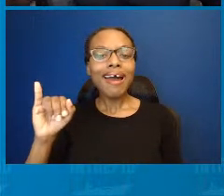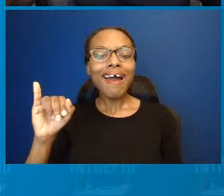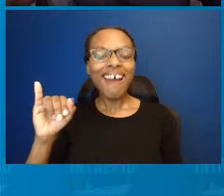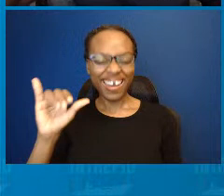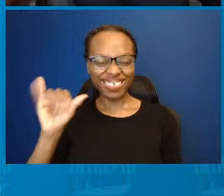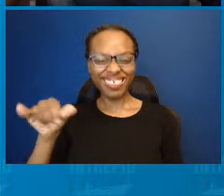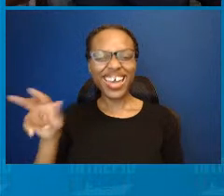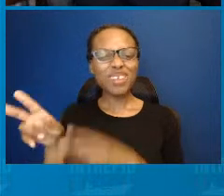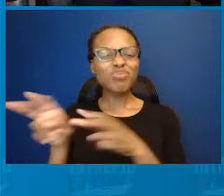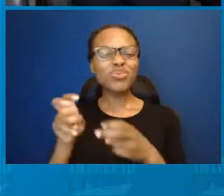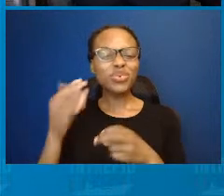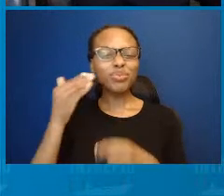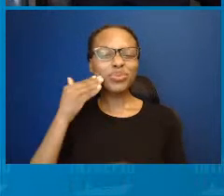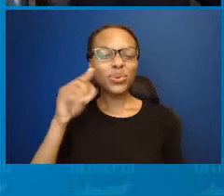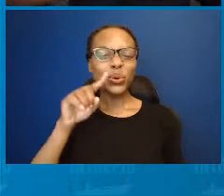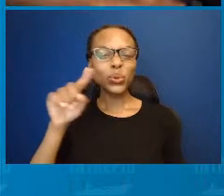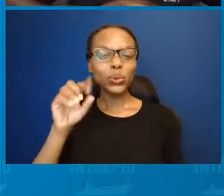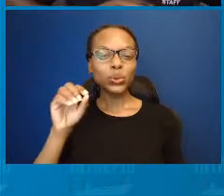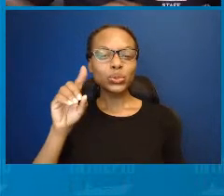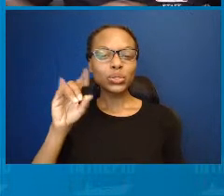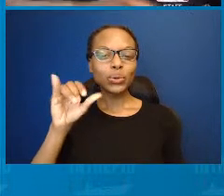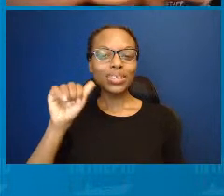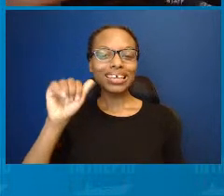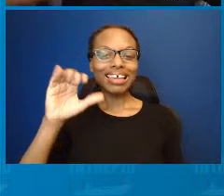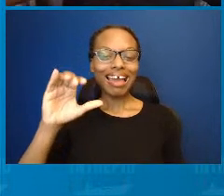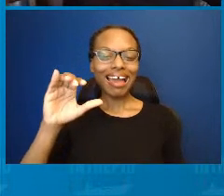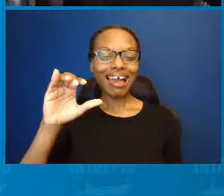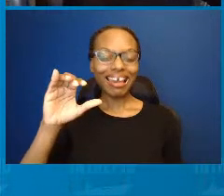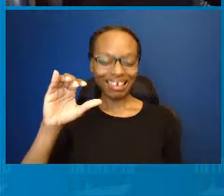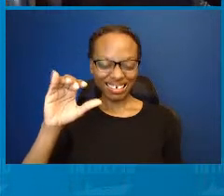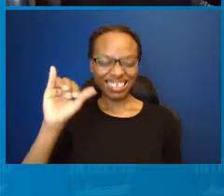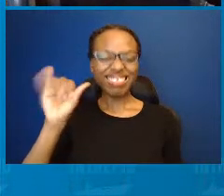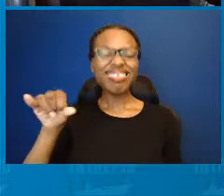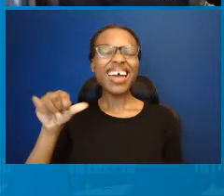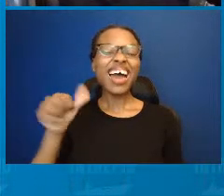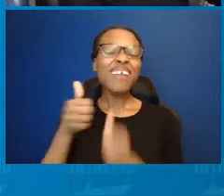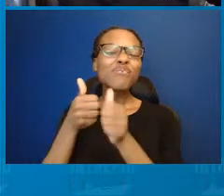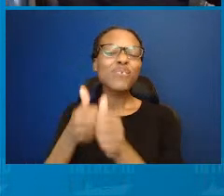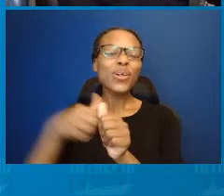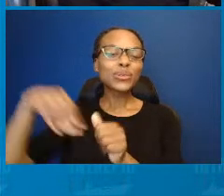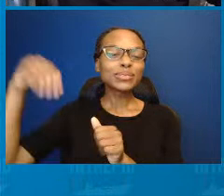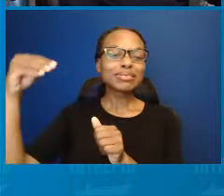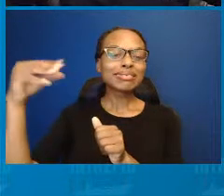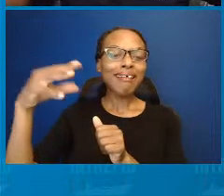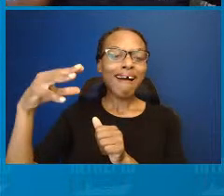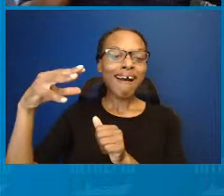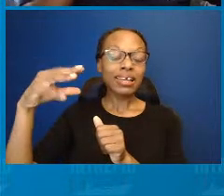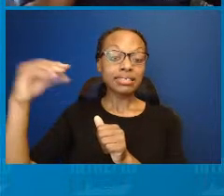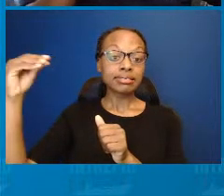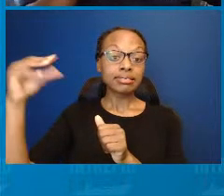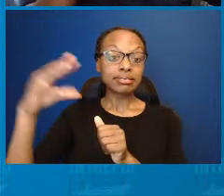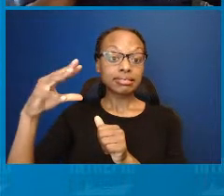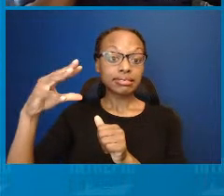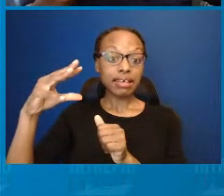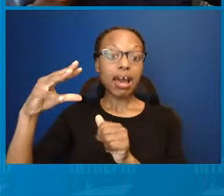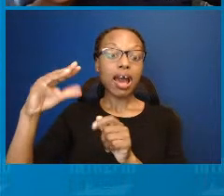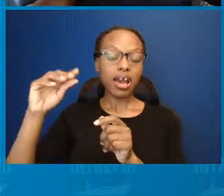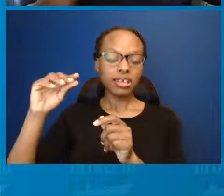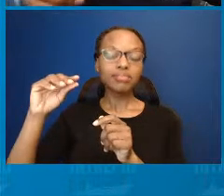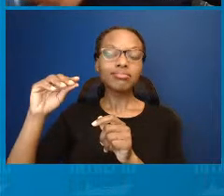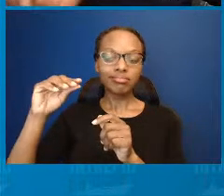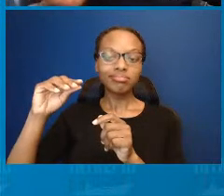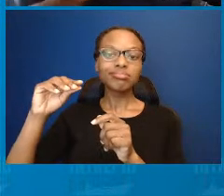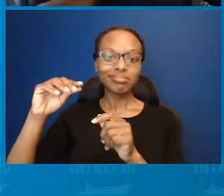year, right? The sun has a path that it goes through. It's called the ecliptic, and it goes through these constellations during certain parts of the